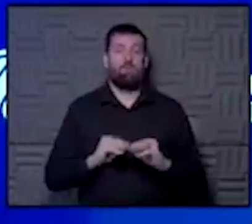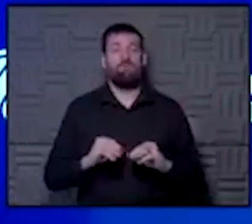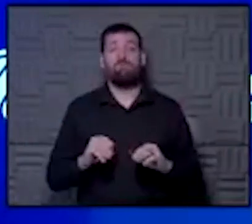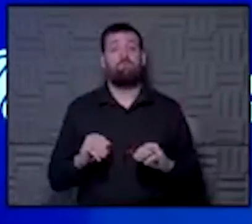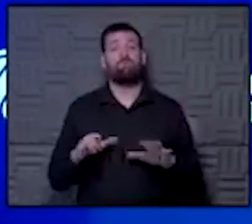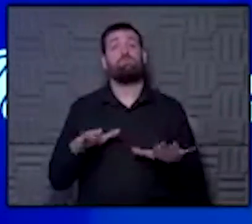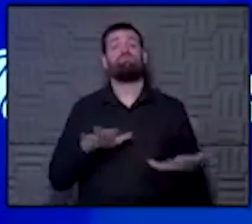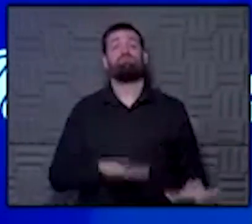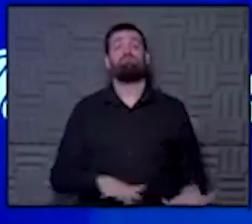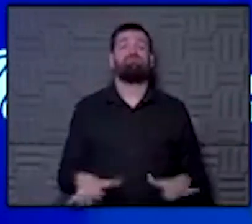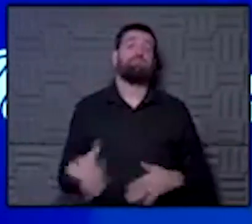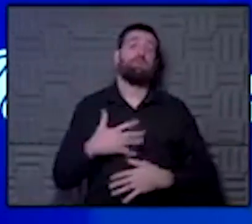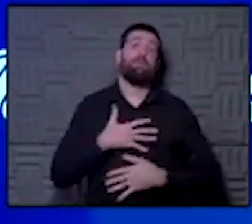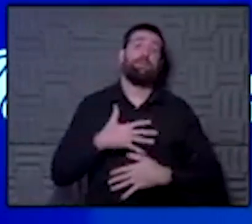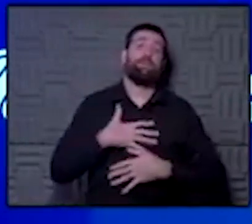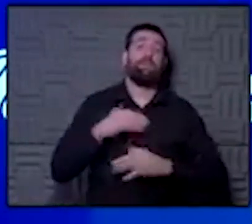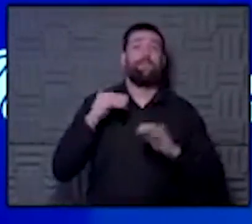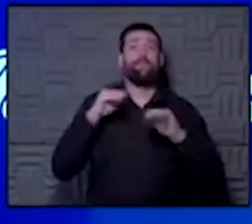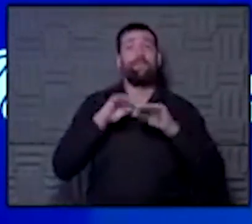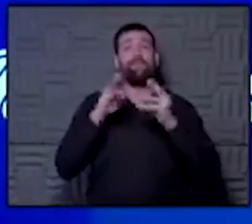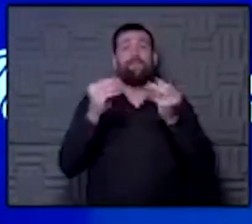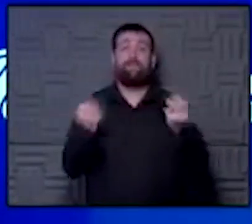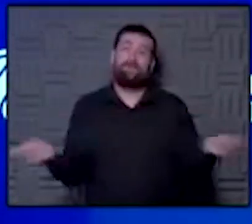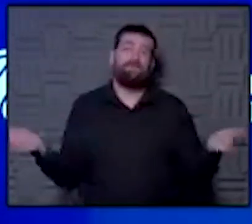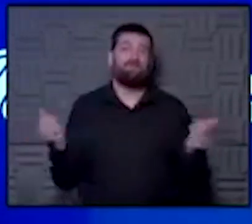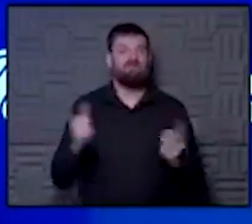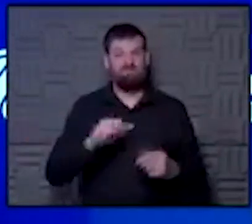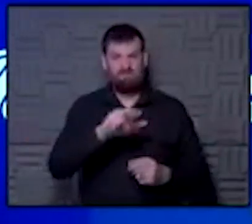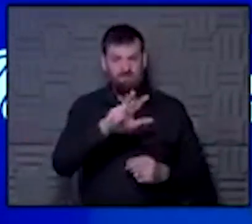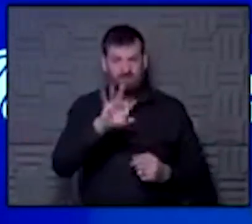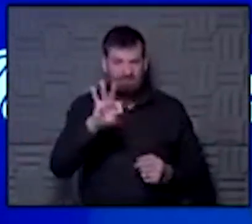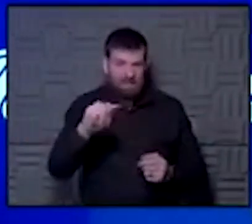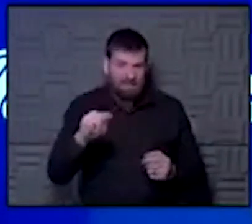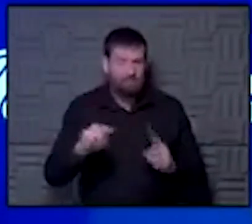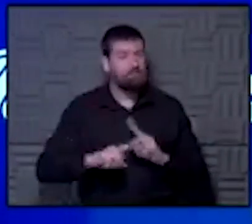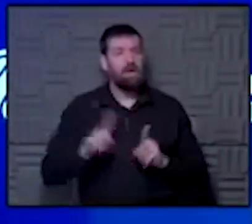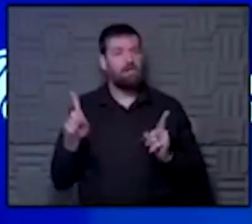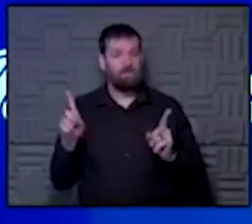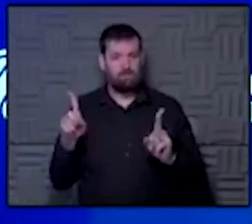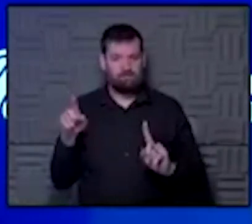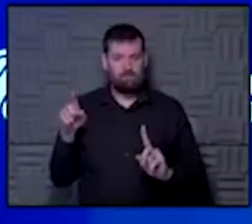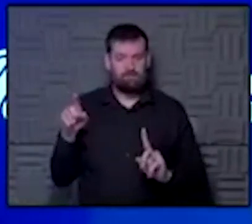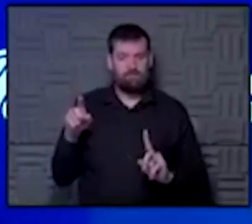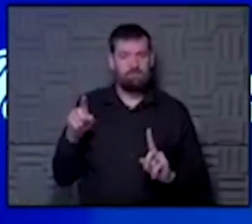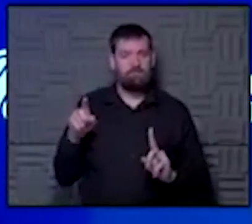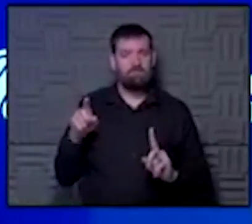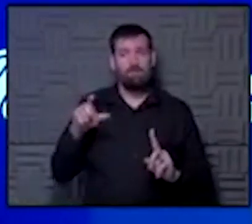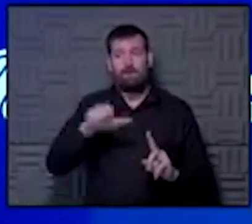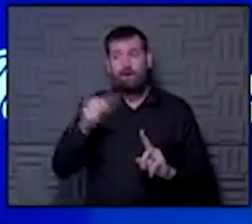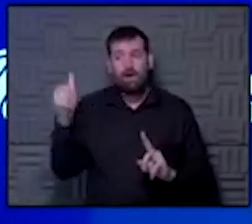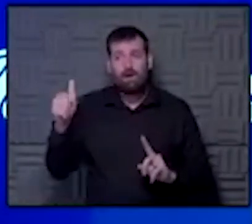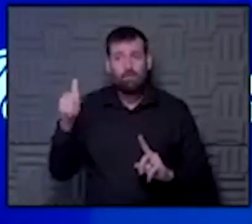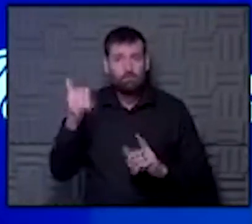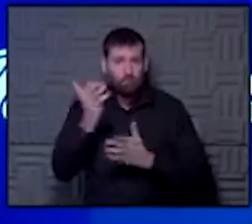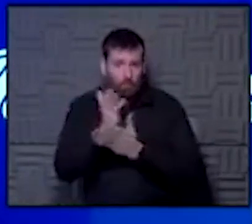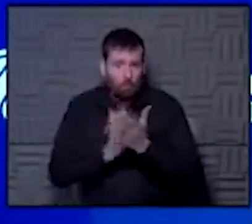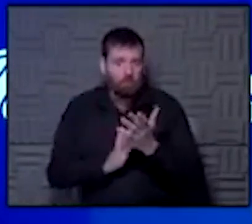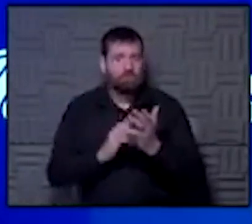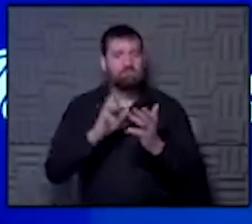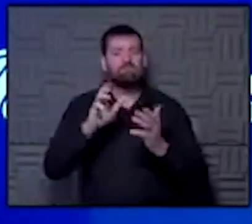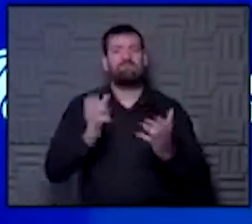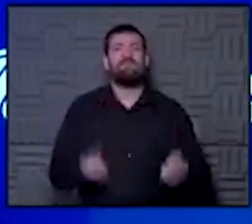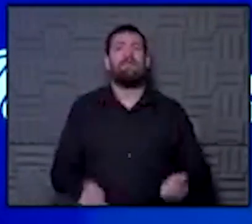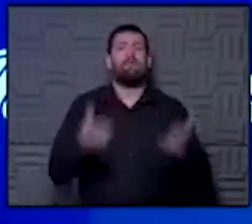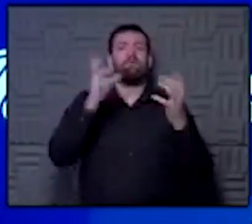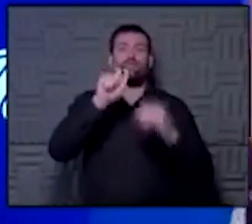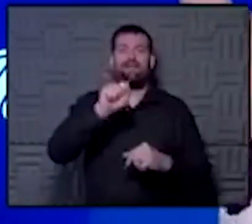at rest, you're probably pretty good. You may be even 3 feet then. But I think the other dynamic is what the airflow is in the area